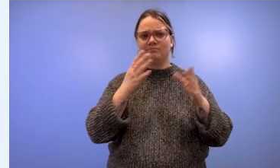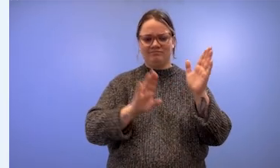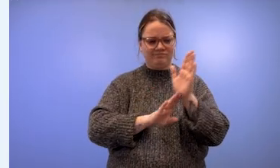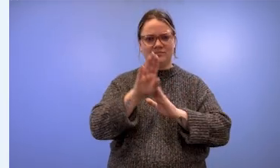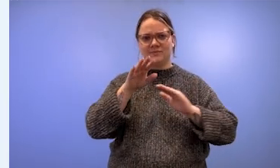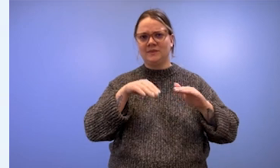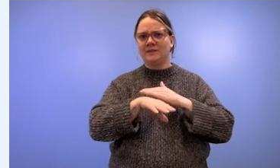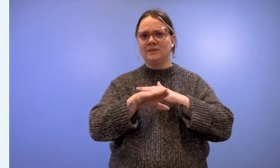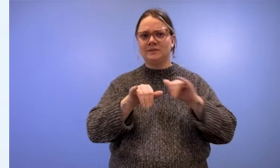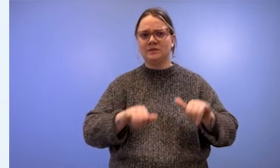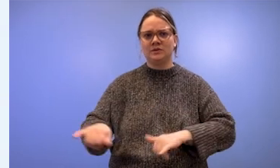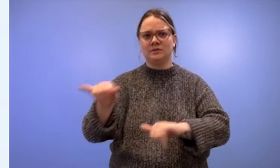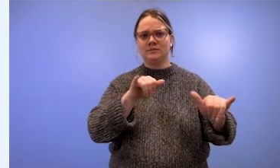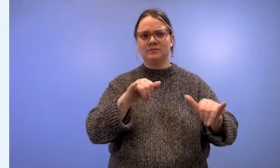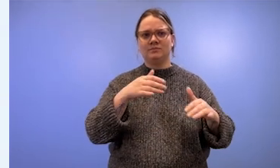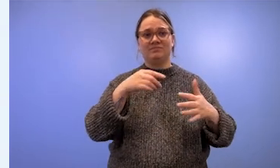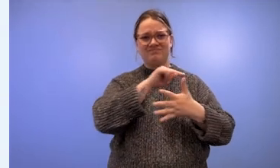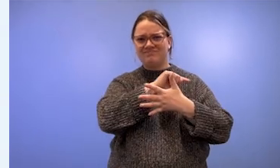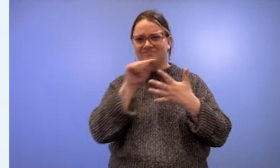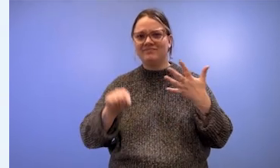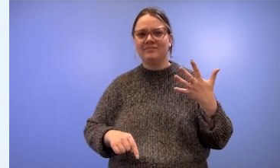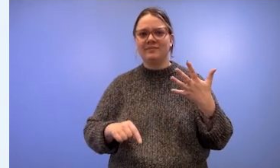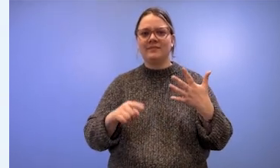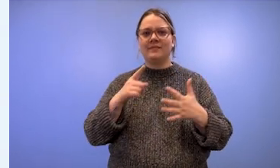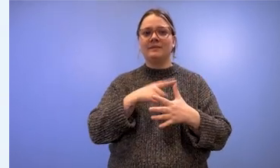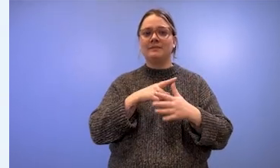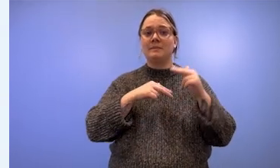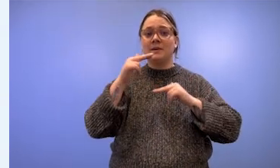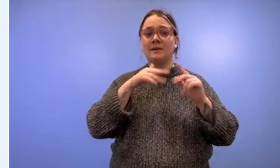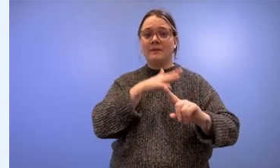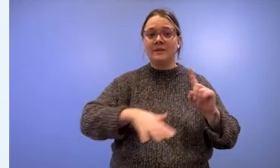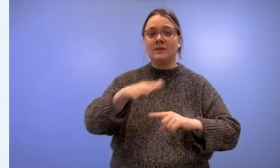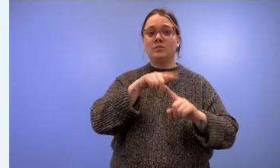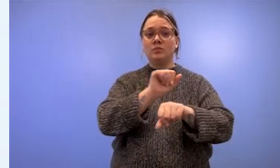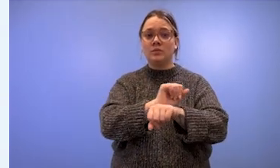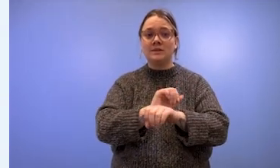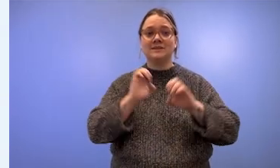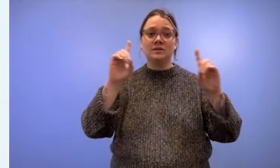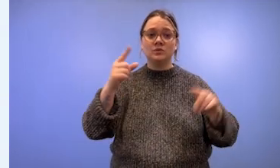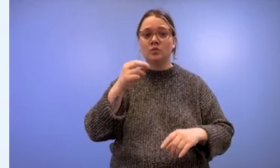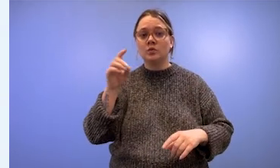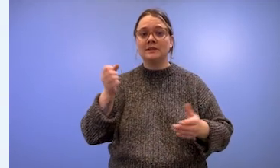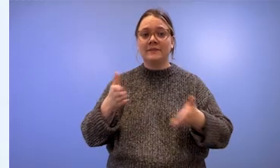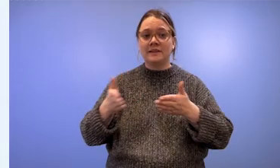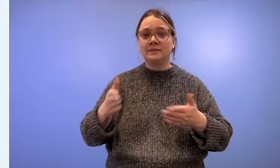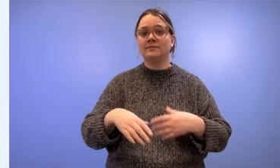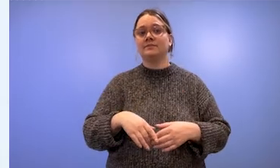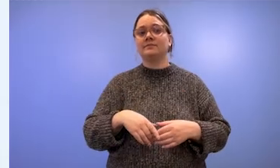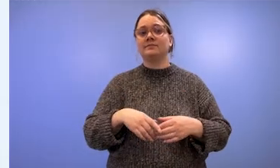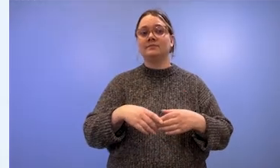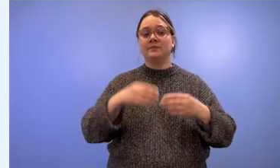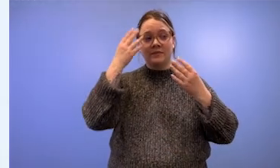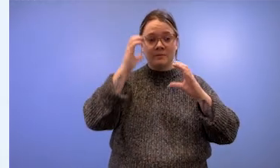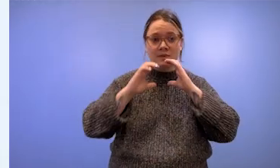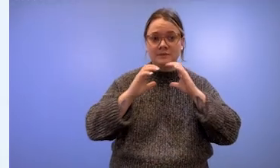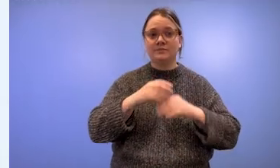in the following areas. So built environment, employment, education, goods and services, information and communication,